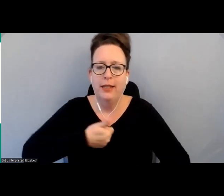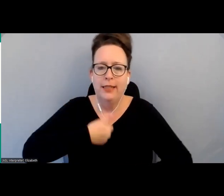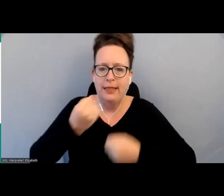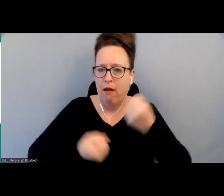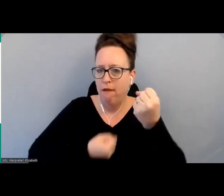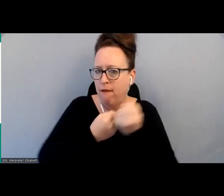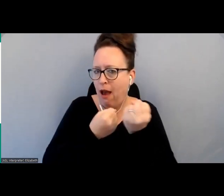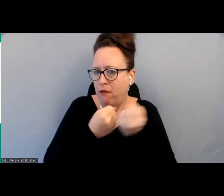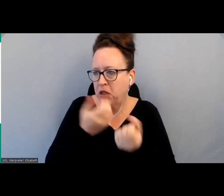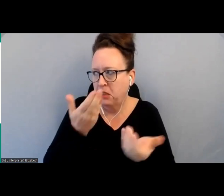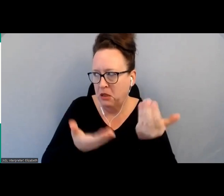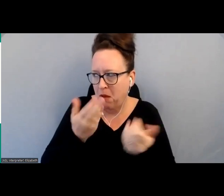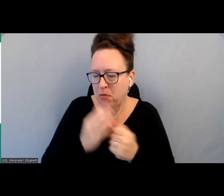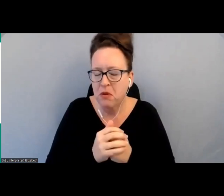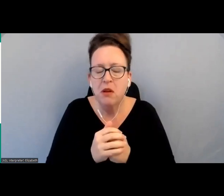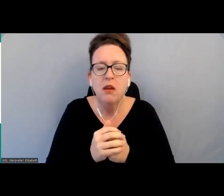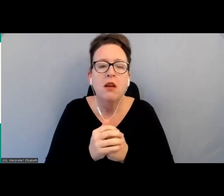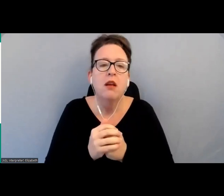be